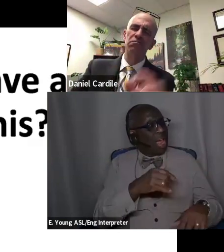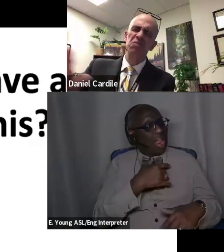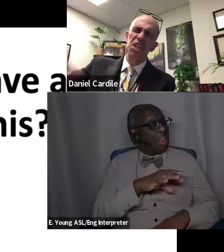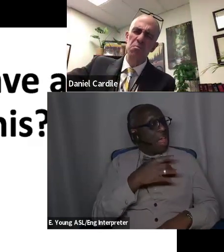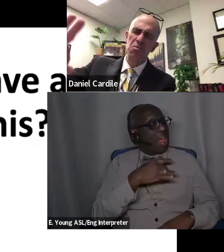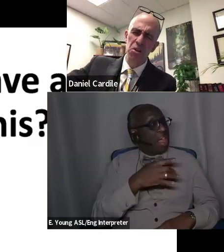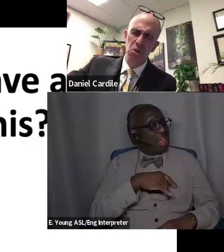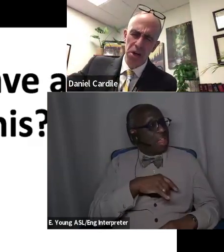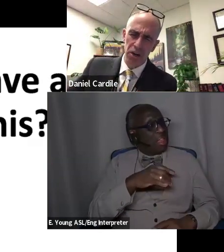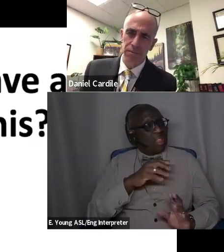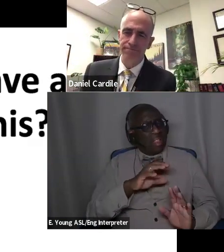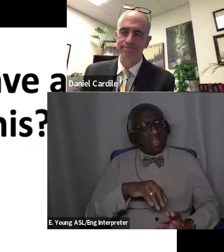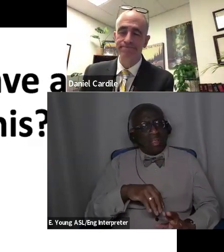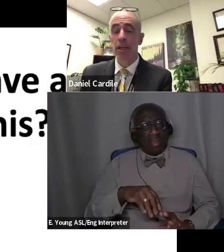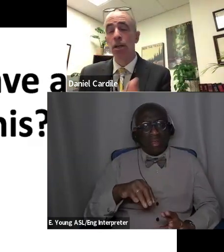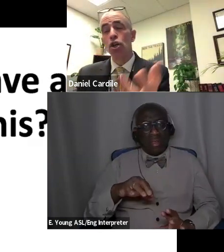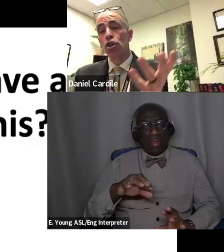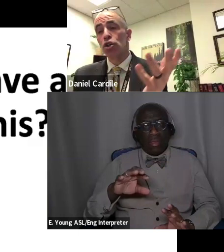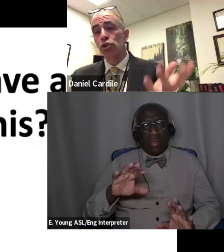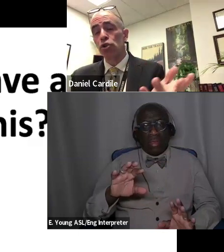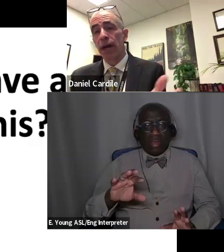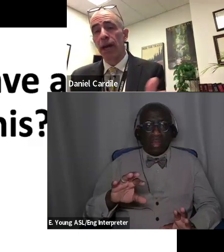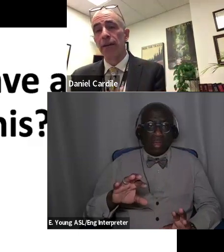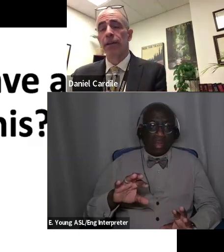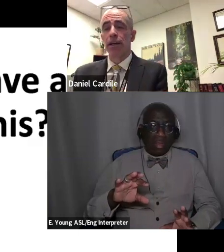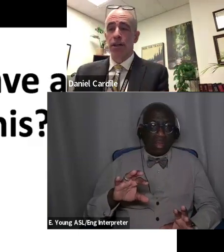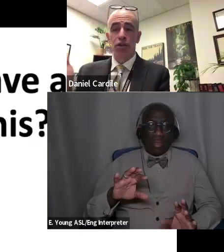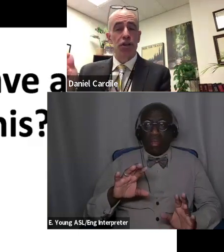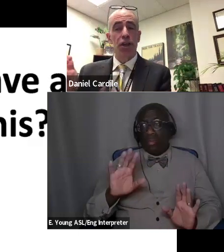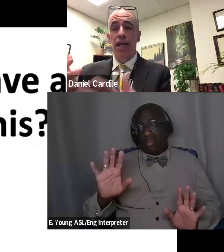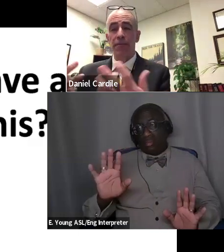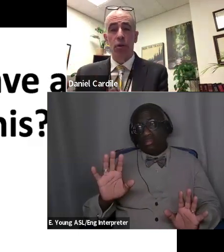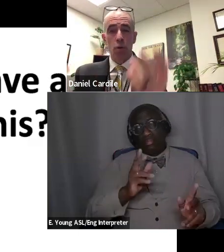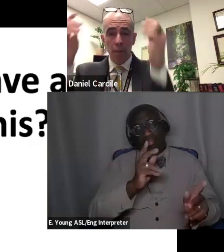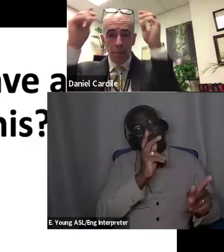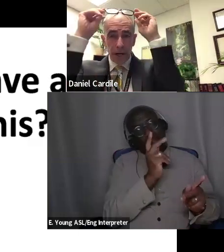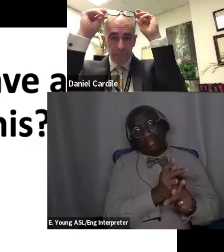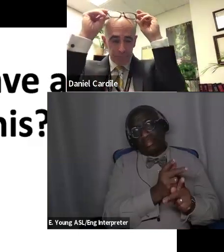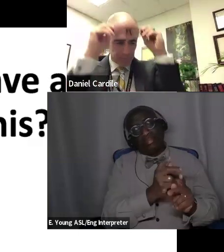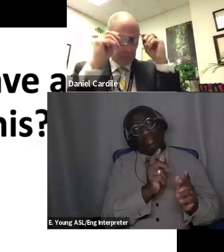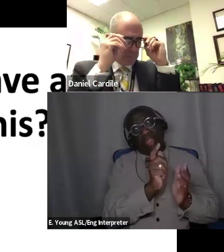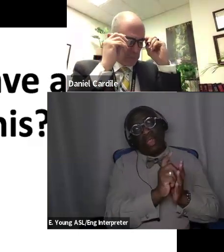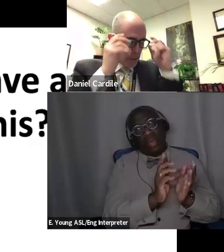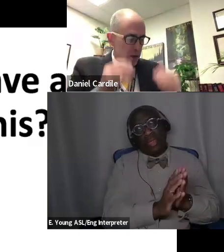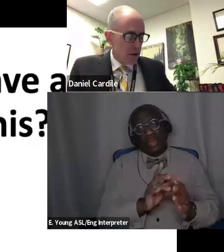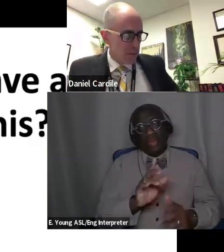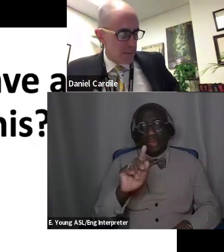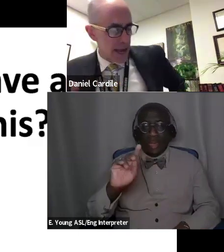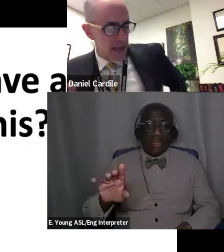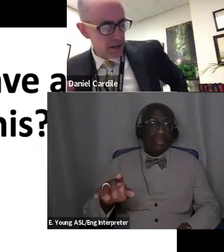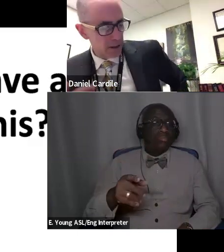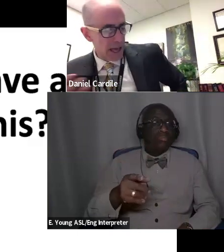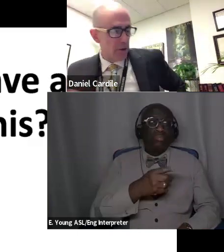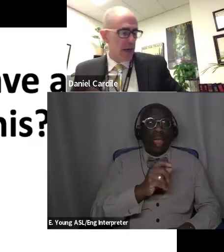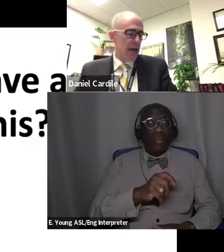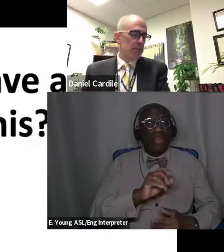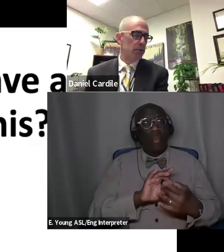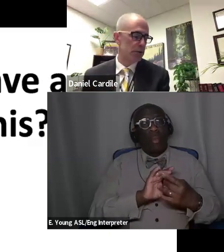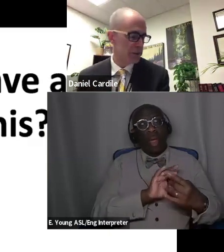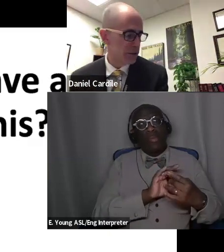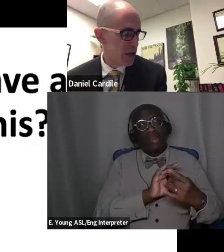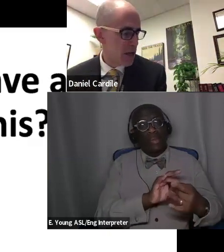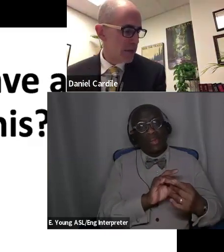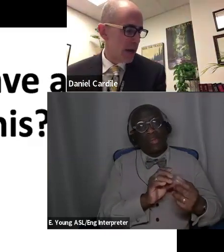good. Keep the lawyer. Too bad. You're just going to have to cooperate and allow